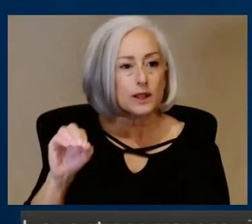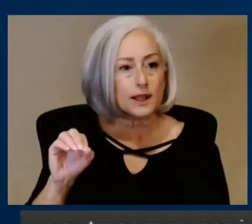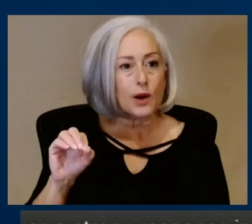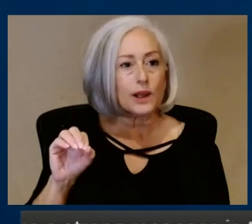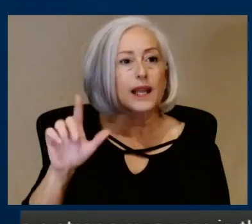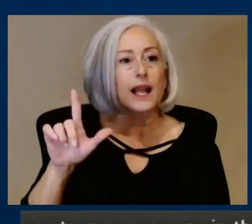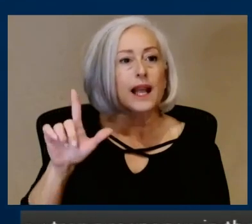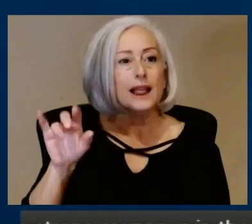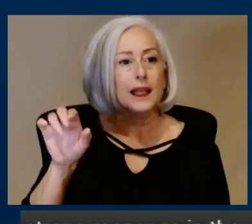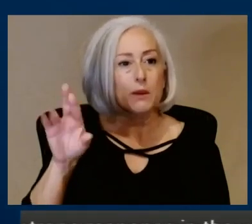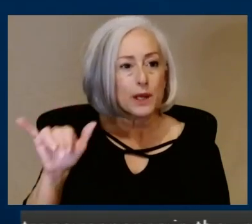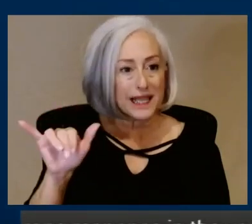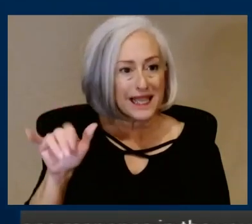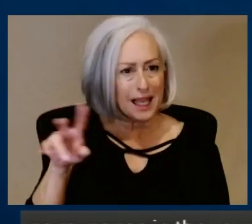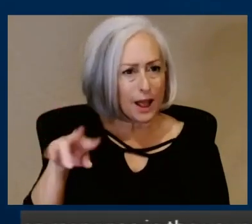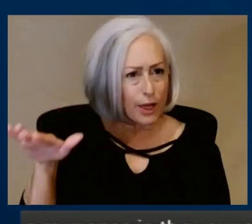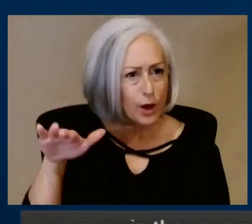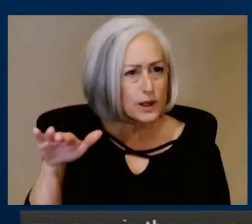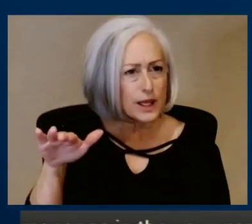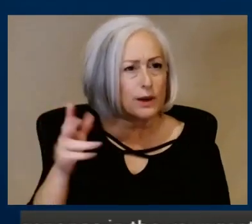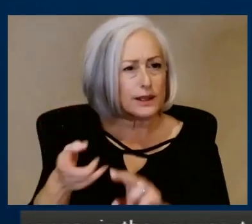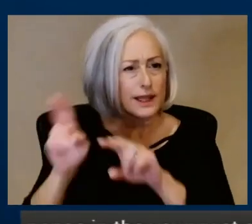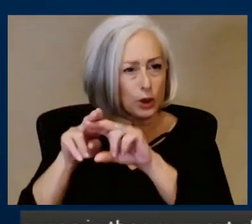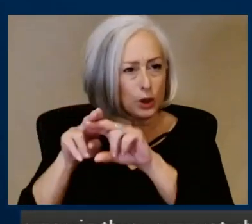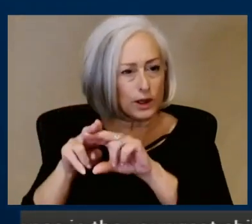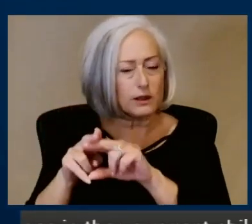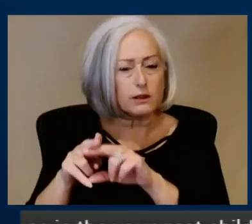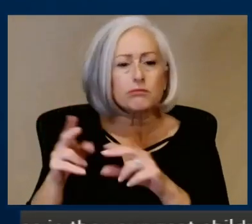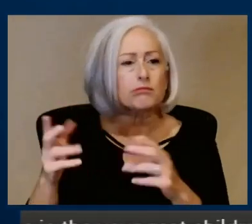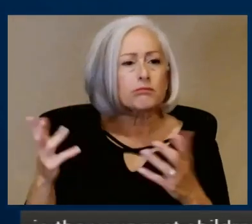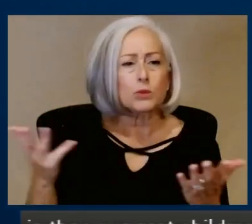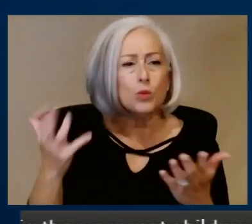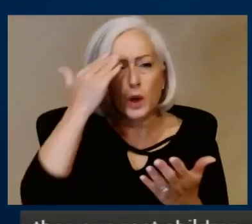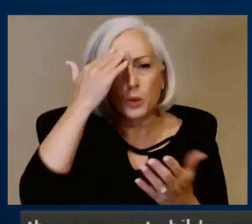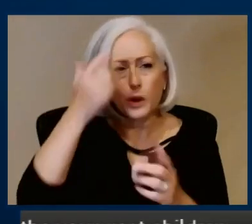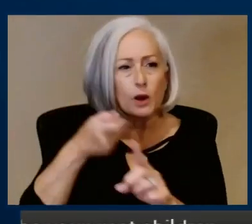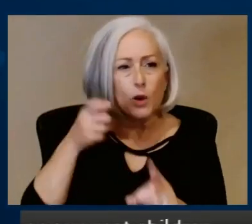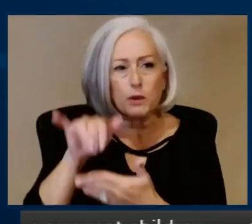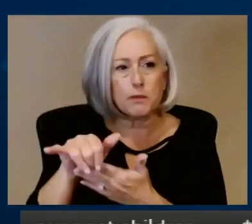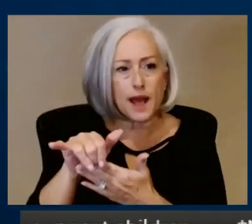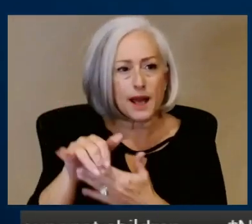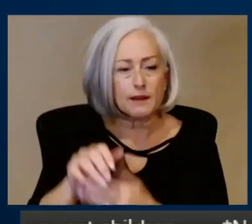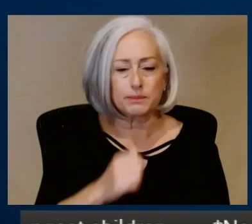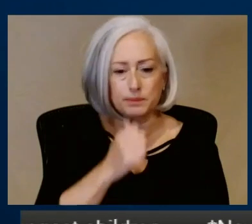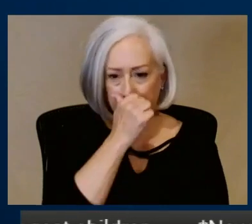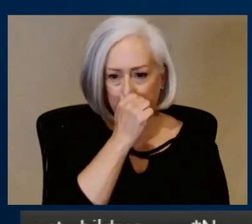that tell us? What do we know from this? What could it predict?